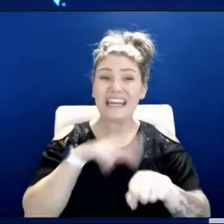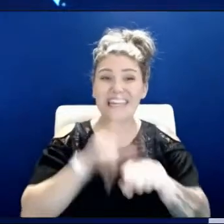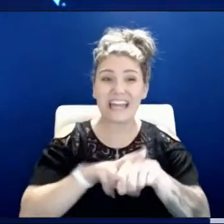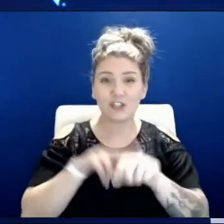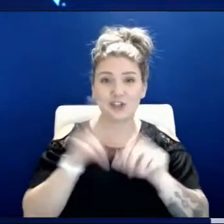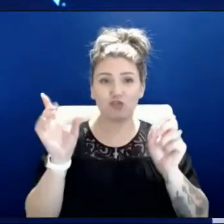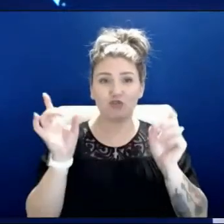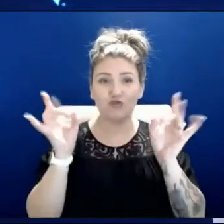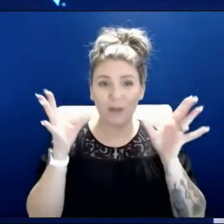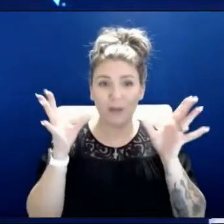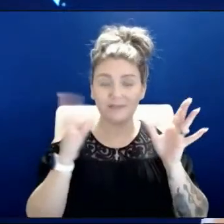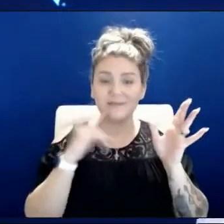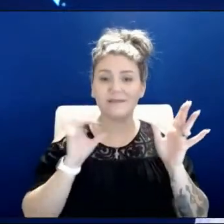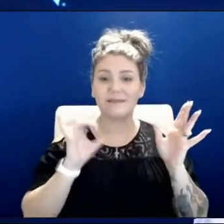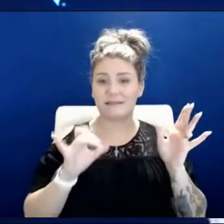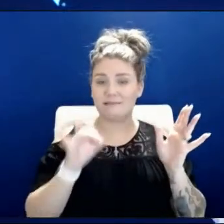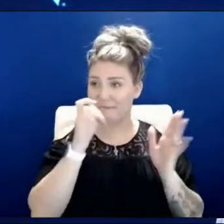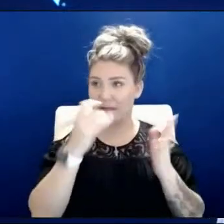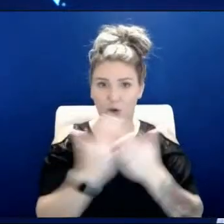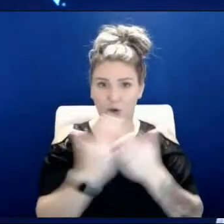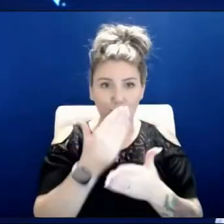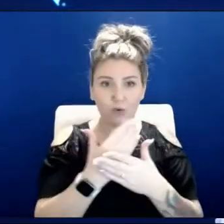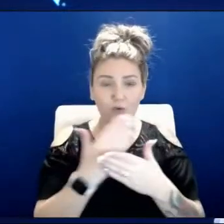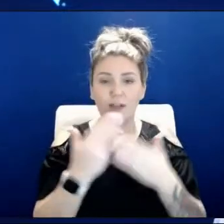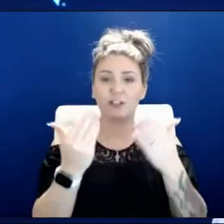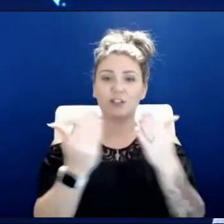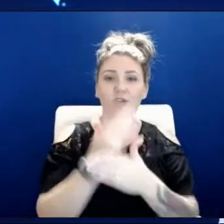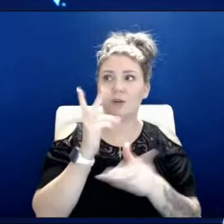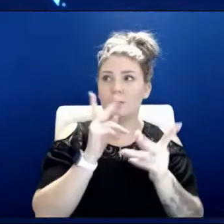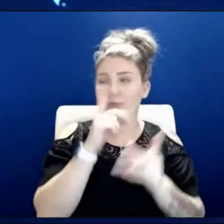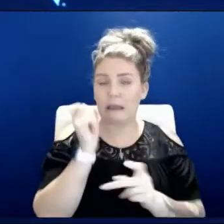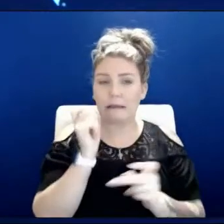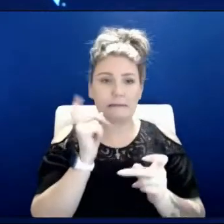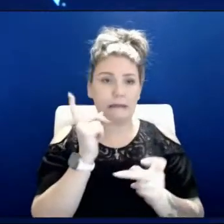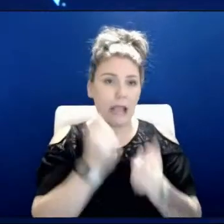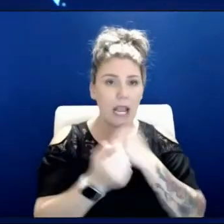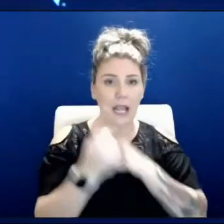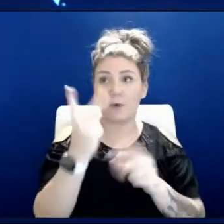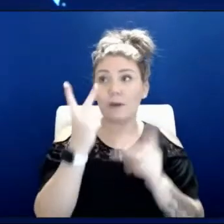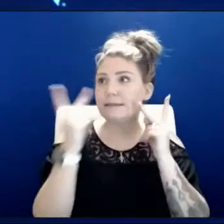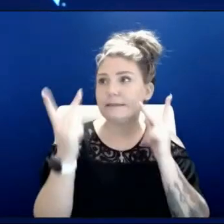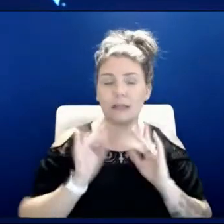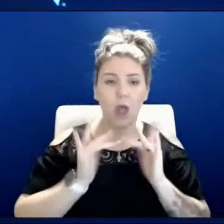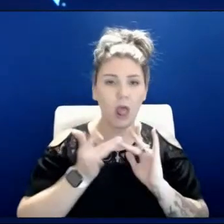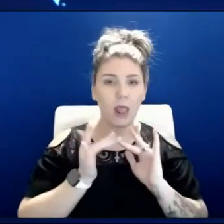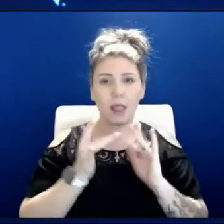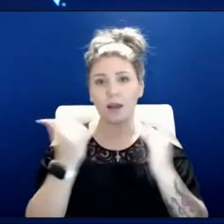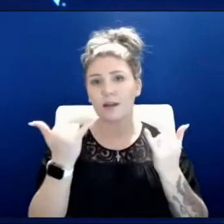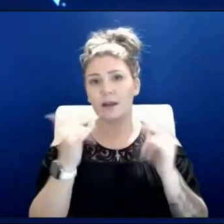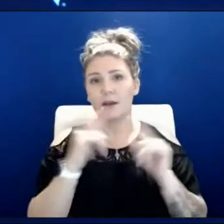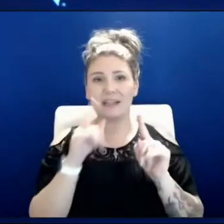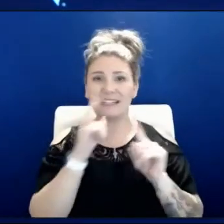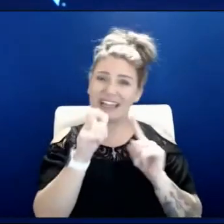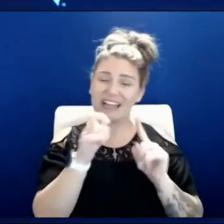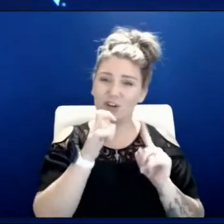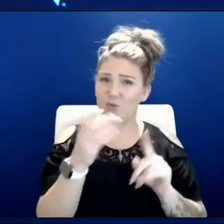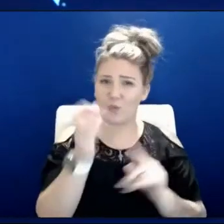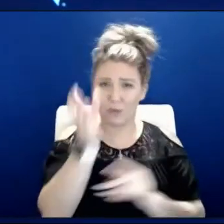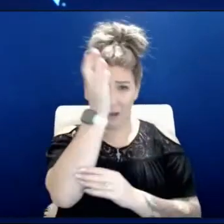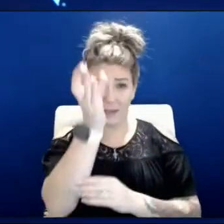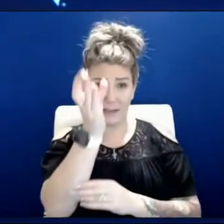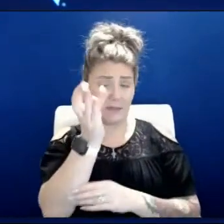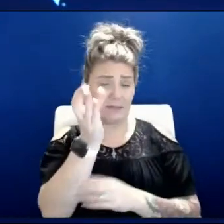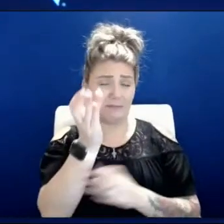again, that's not new. It's just new because everybody sees it online now. But this is not a new concept. It's been around for years.